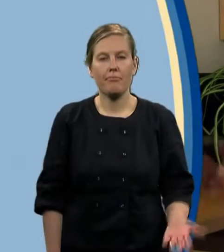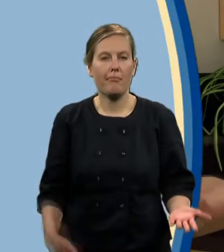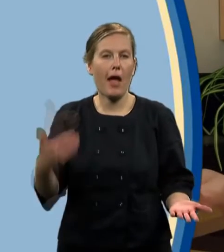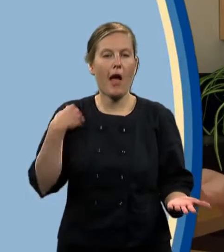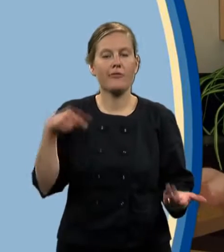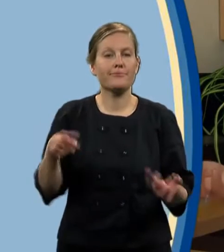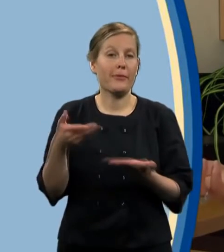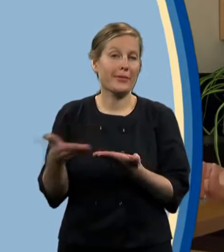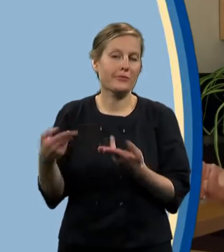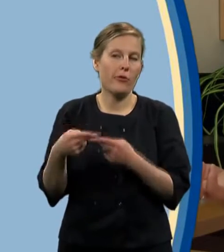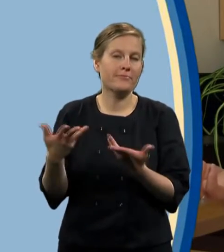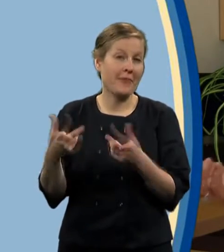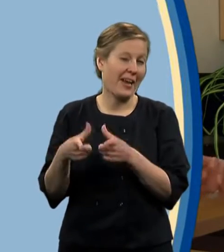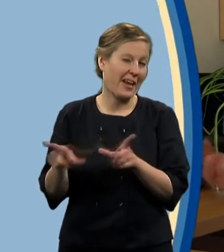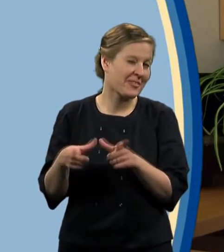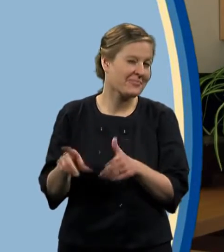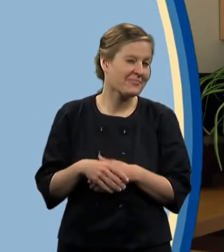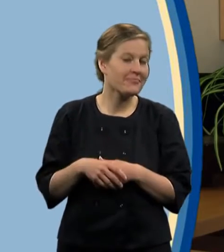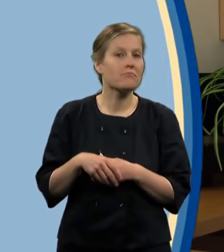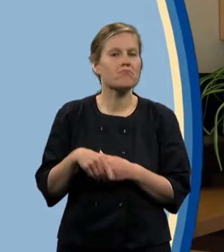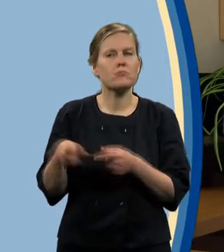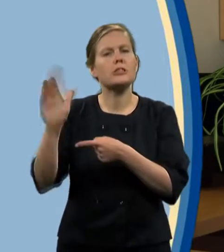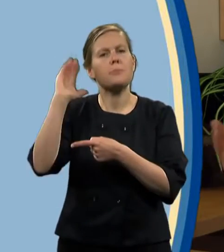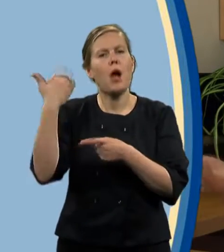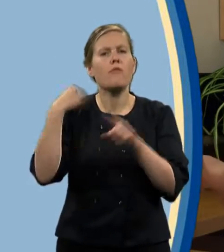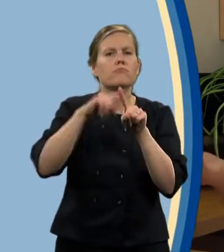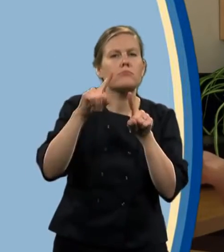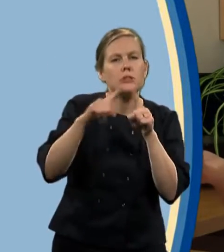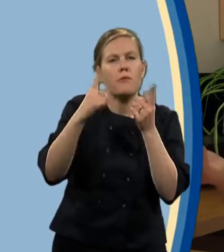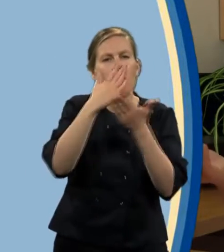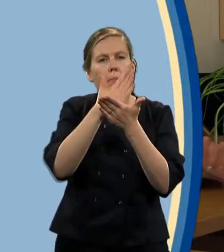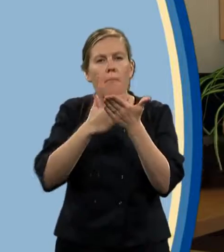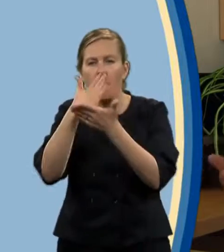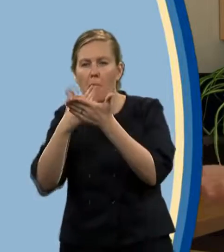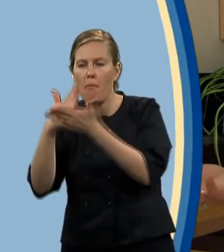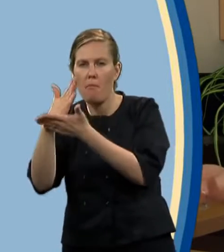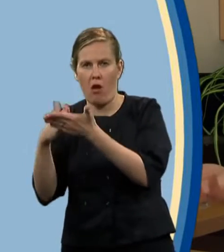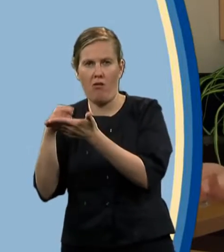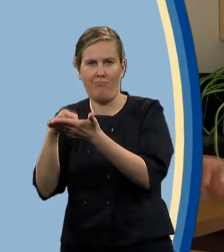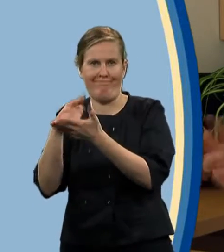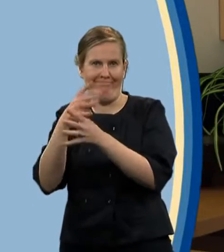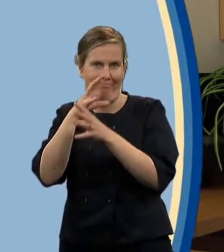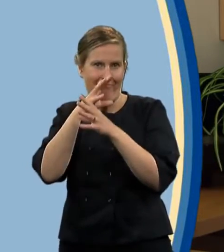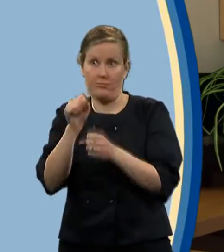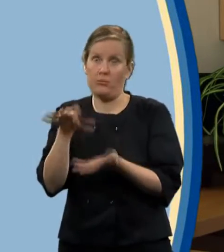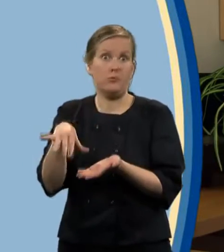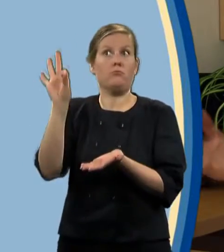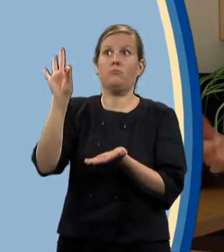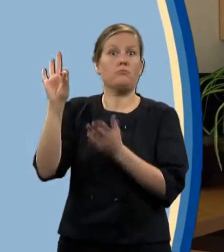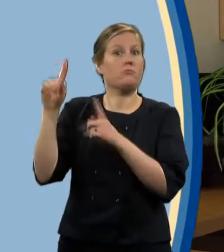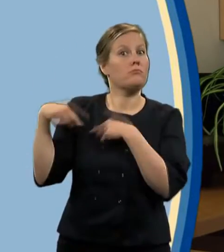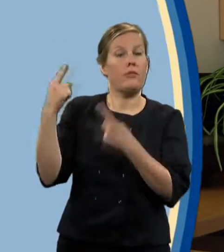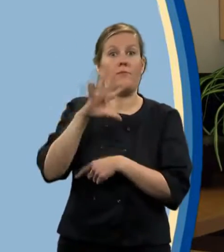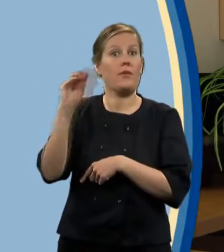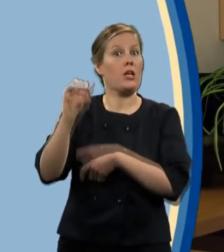We have this thing we call language, and it turns out it's made up of a variety of parts. And one of the most